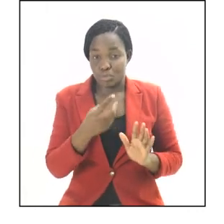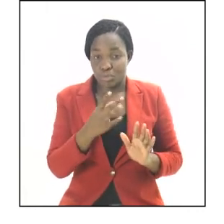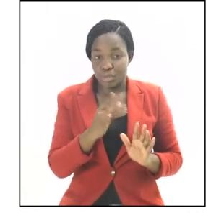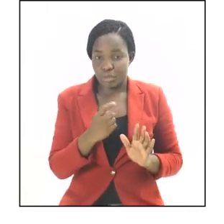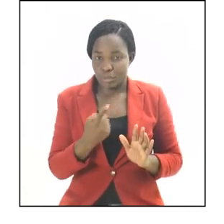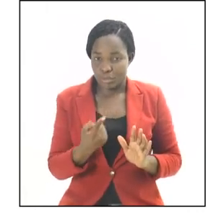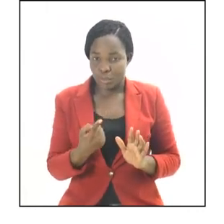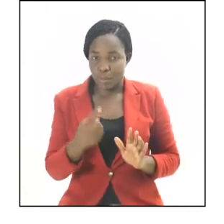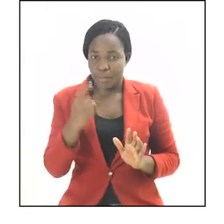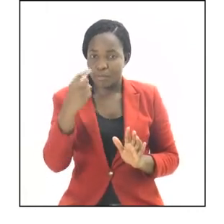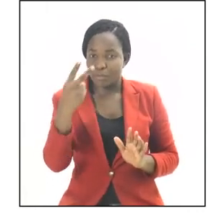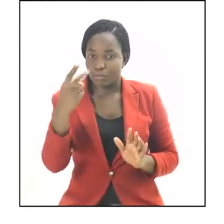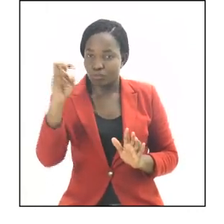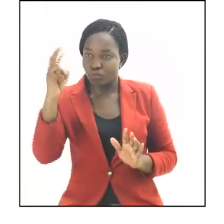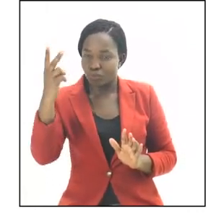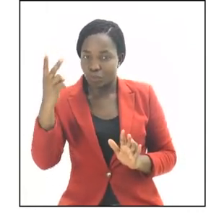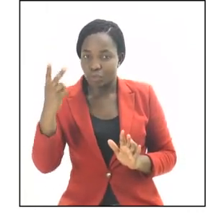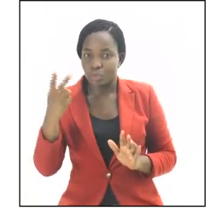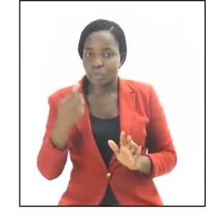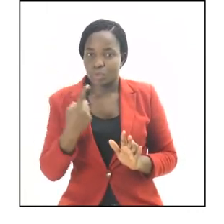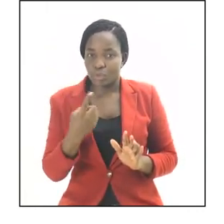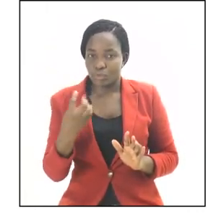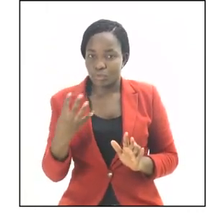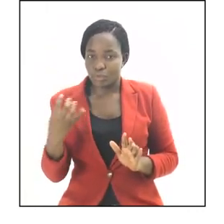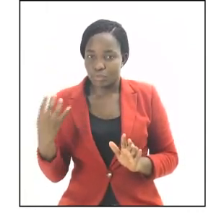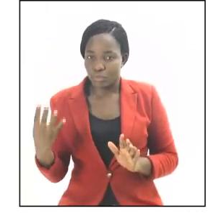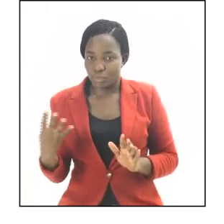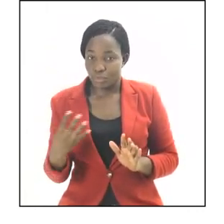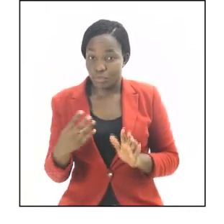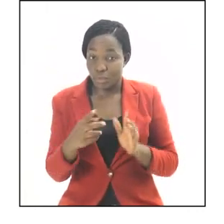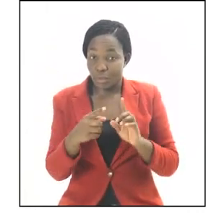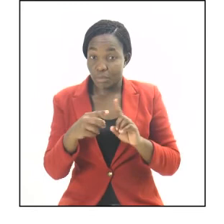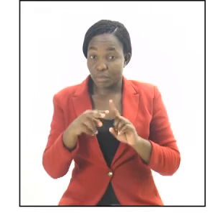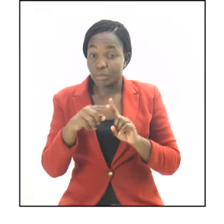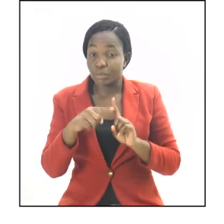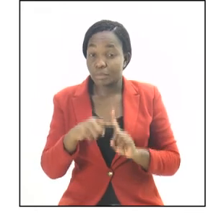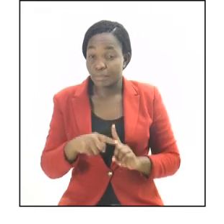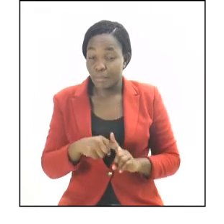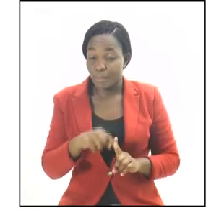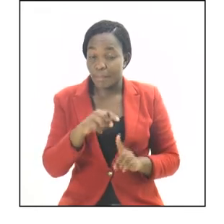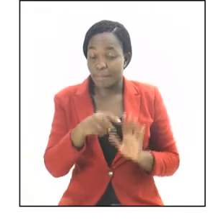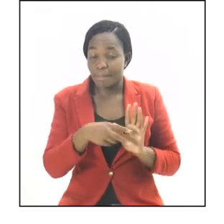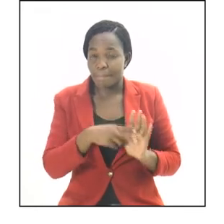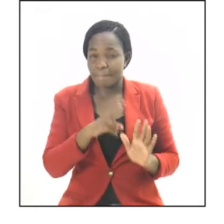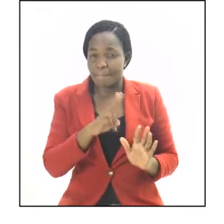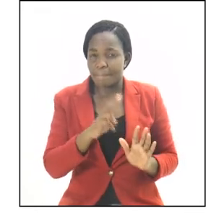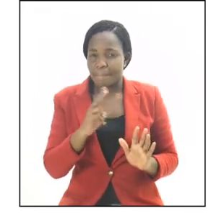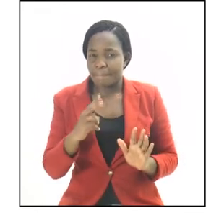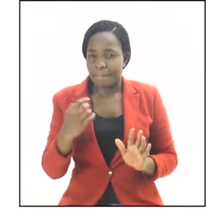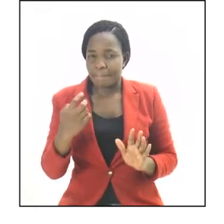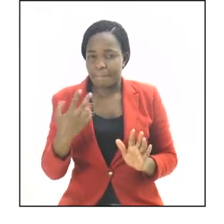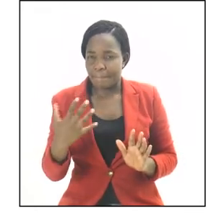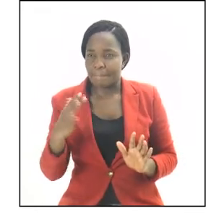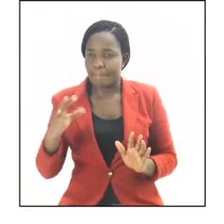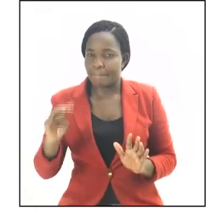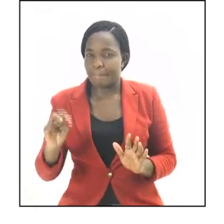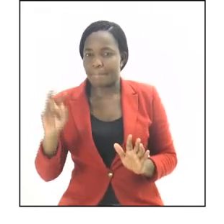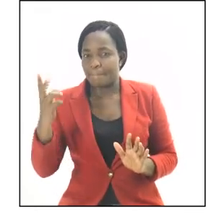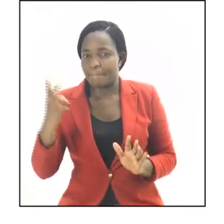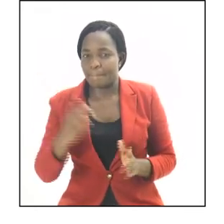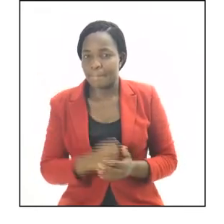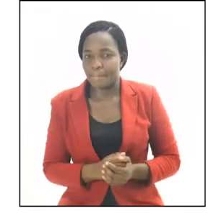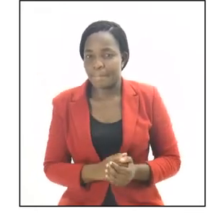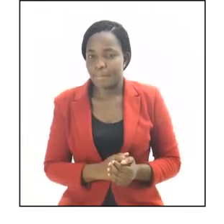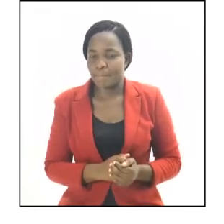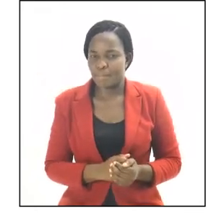is 144. Adding up these two gives us 225 centimeter squares. But